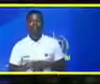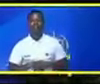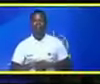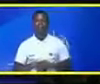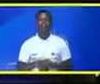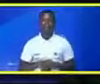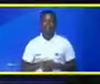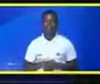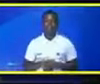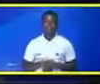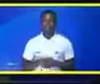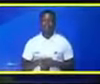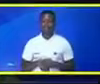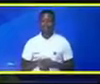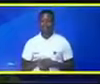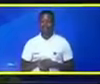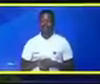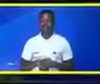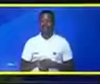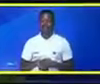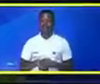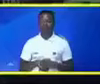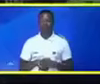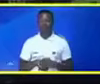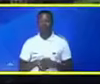The force of prayer.